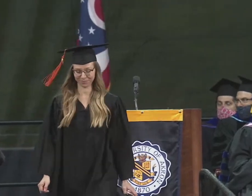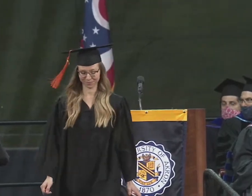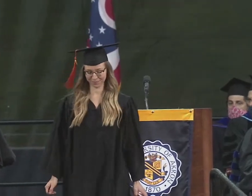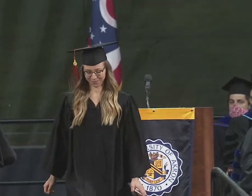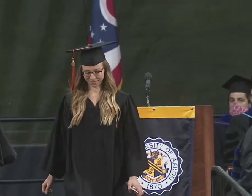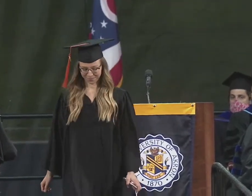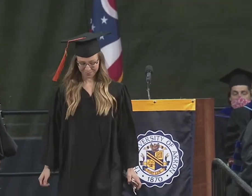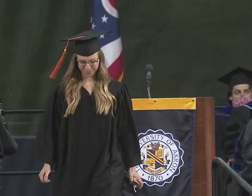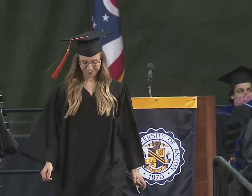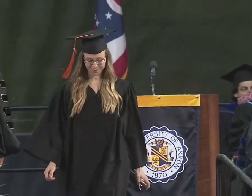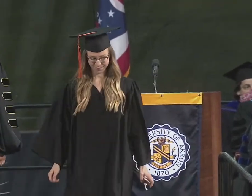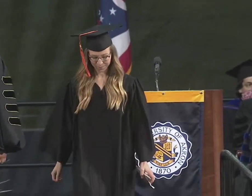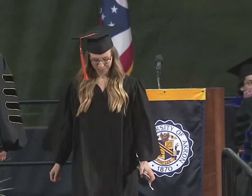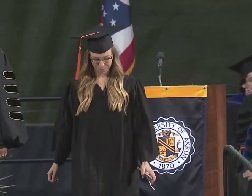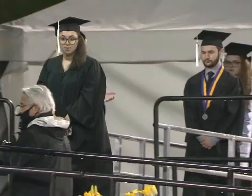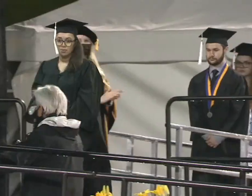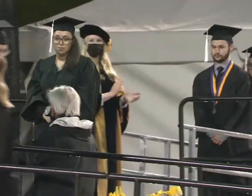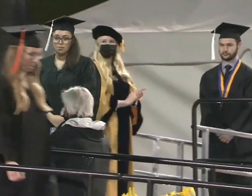Tasia Denise Wynn.